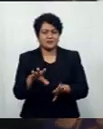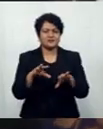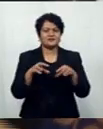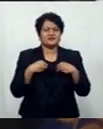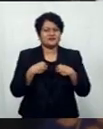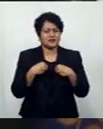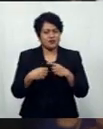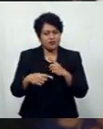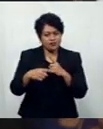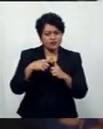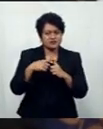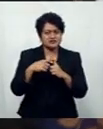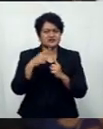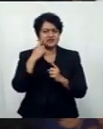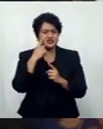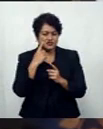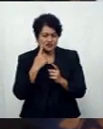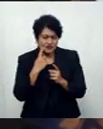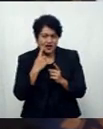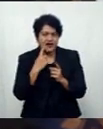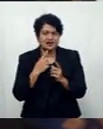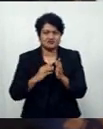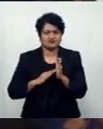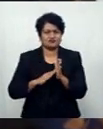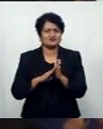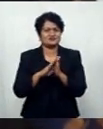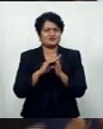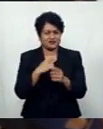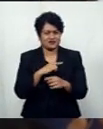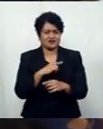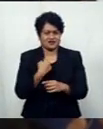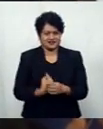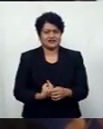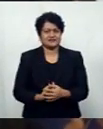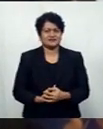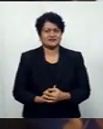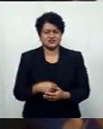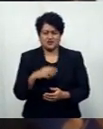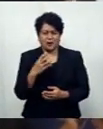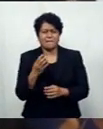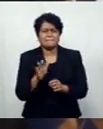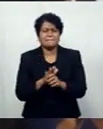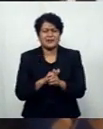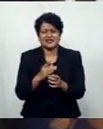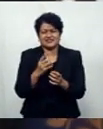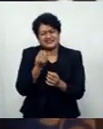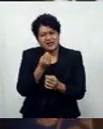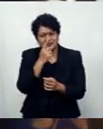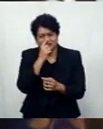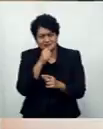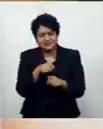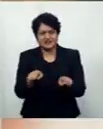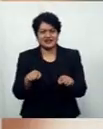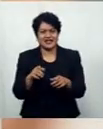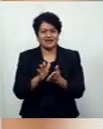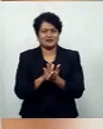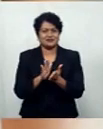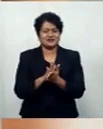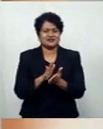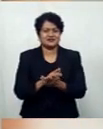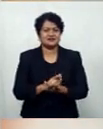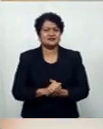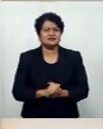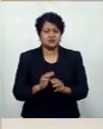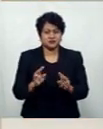we just try to improve ourselves so we can actually make at least some people happy. Harsmital, through her music releases,